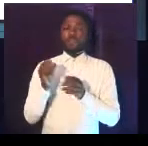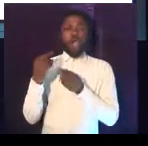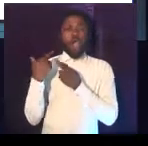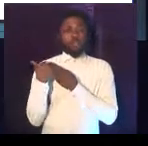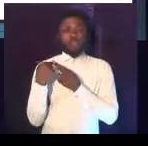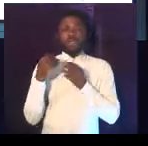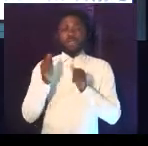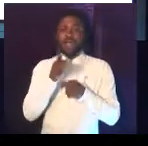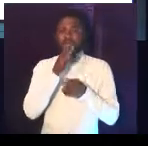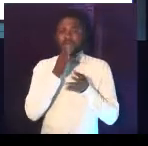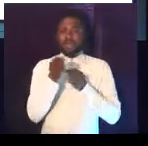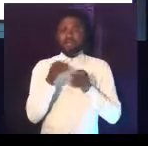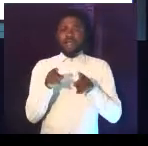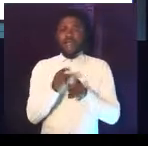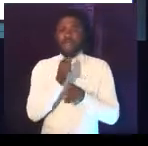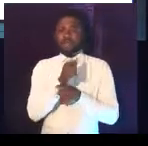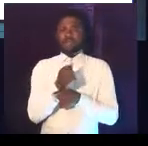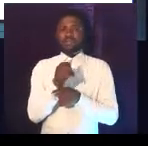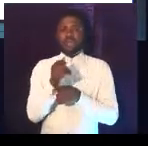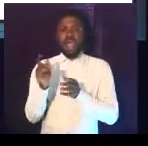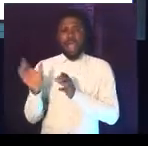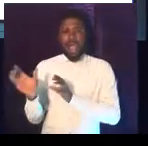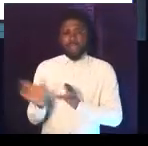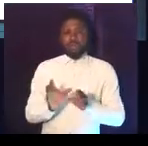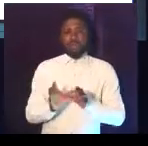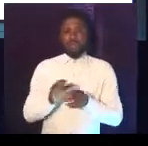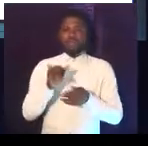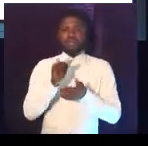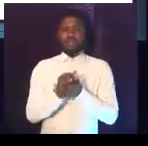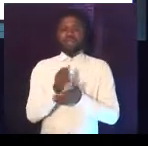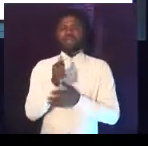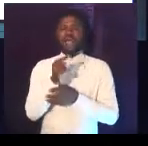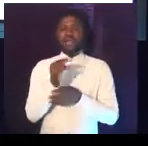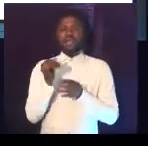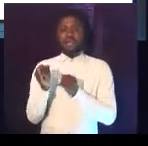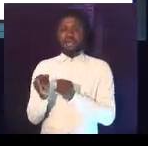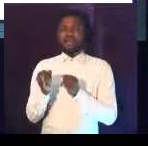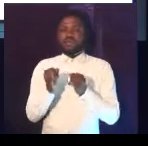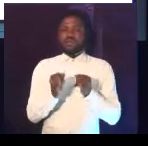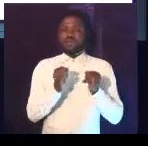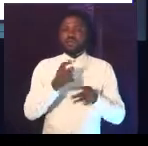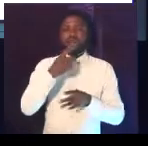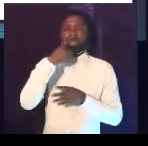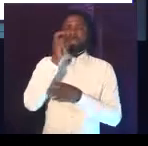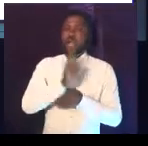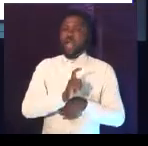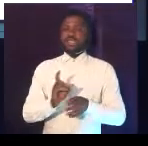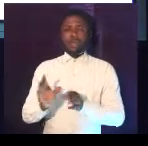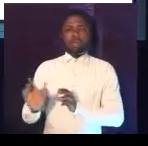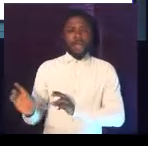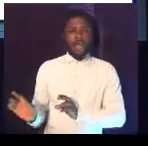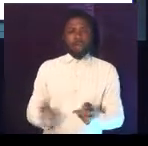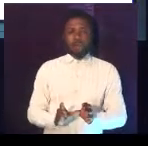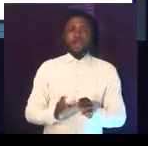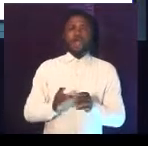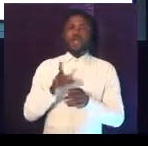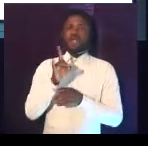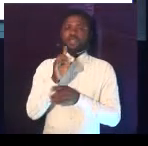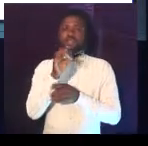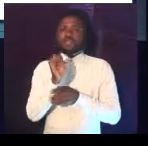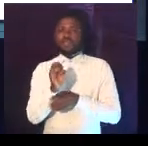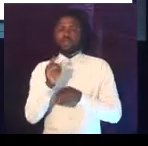again. Obligations can be defined as a course of action that an individual must